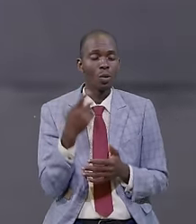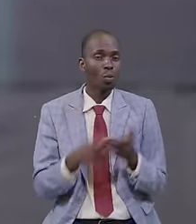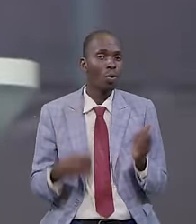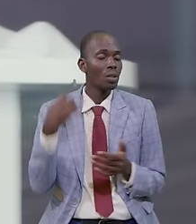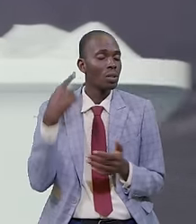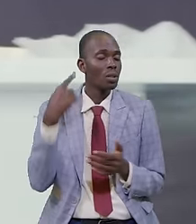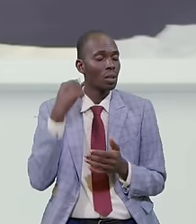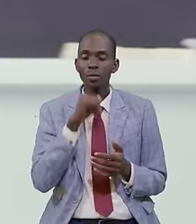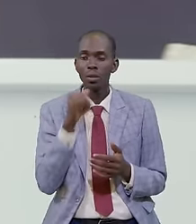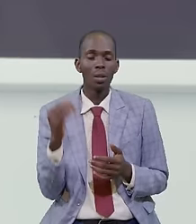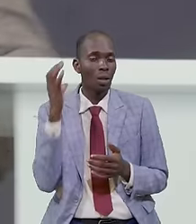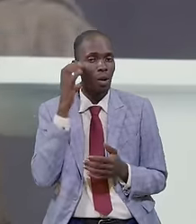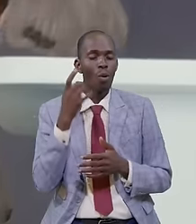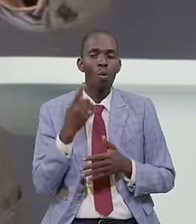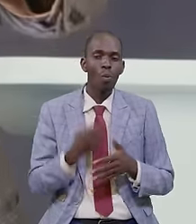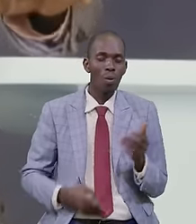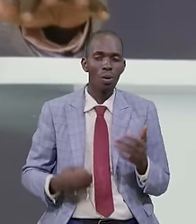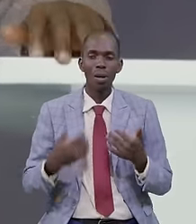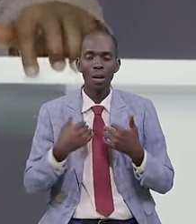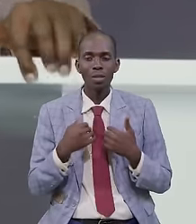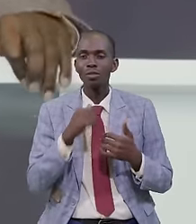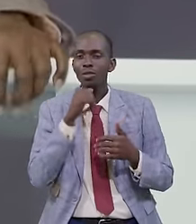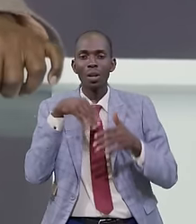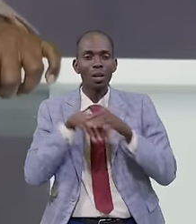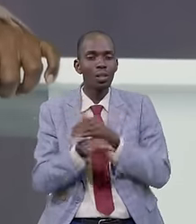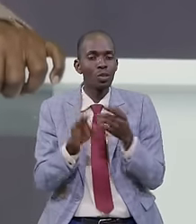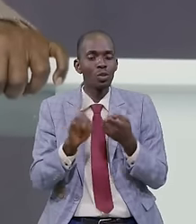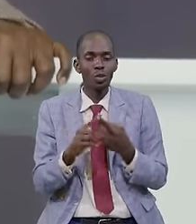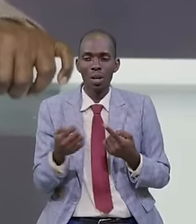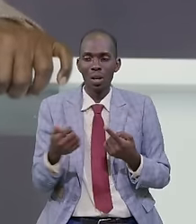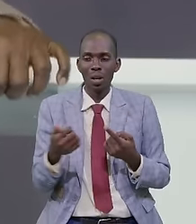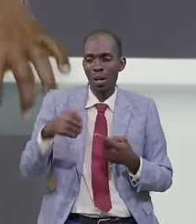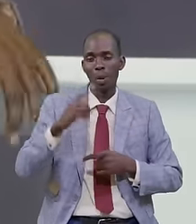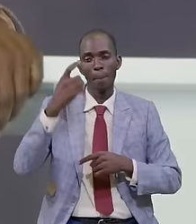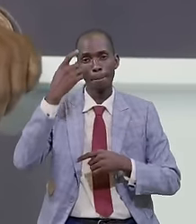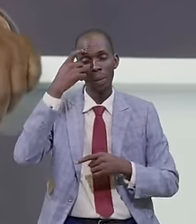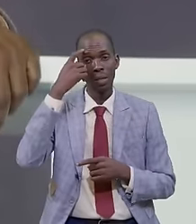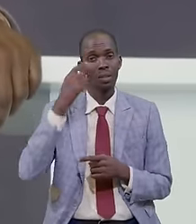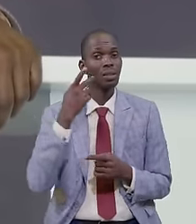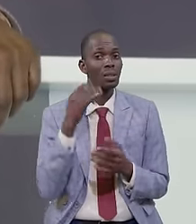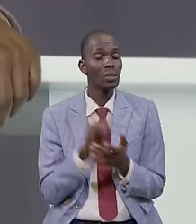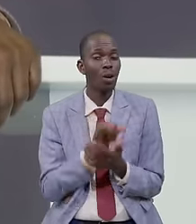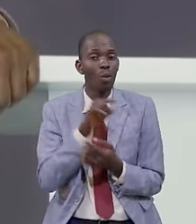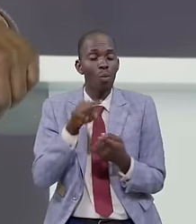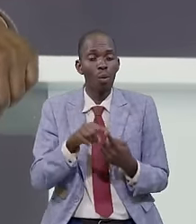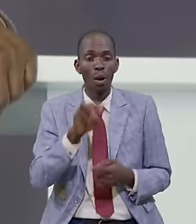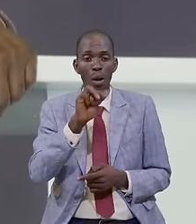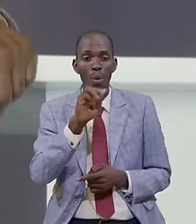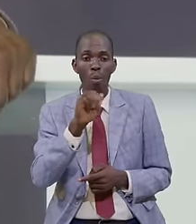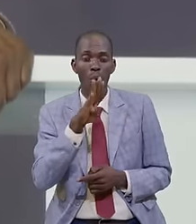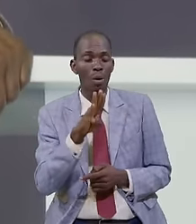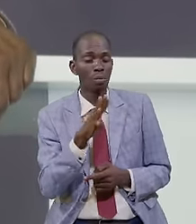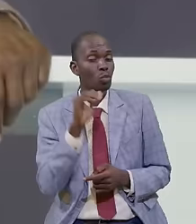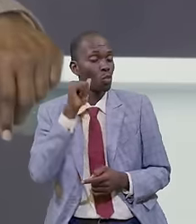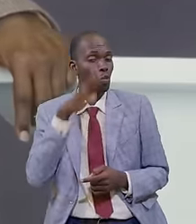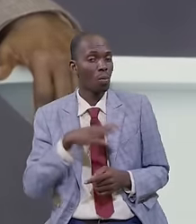the heart of anyone. When Ruth was coming from Moab, that never entered her heart.